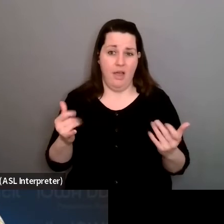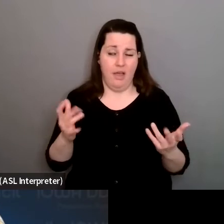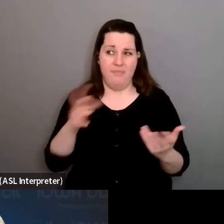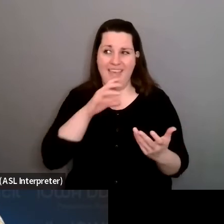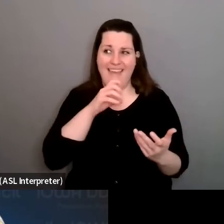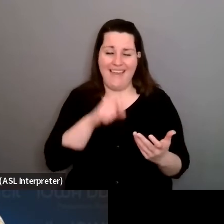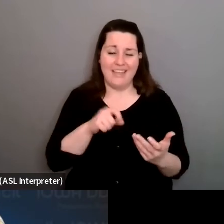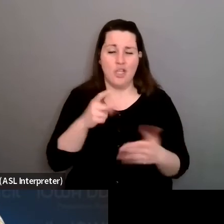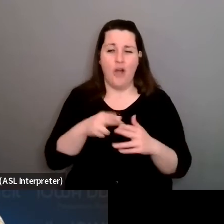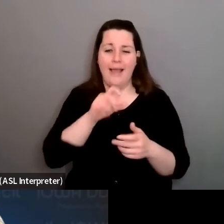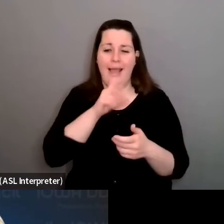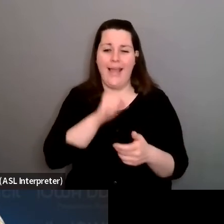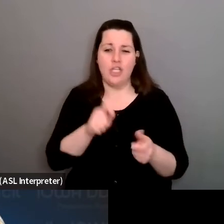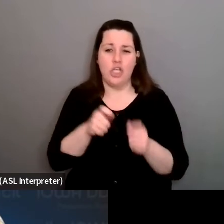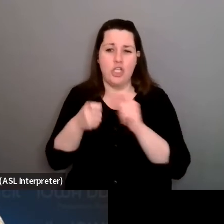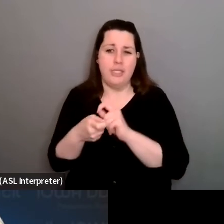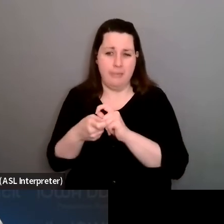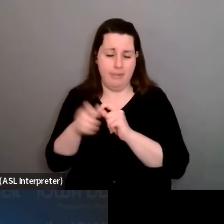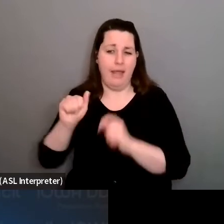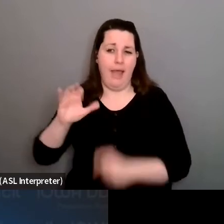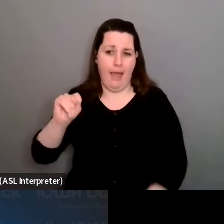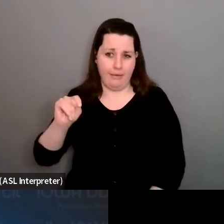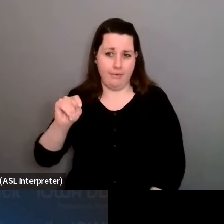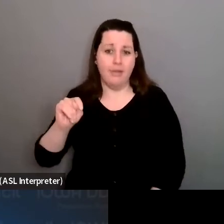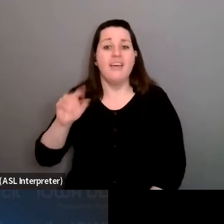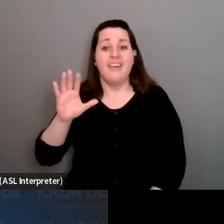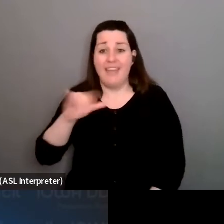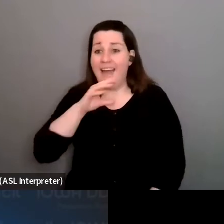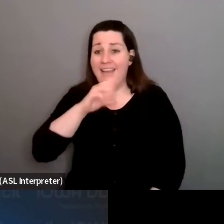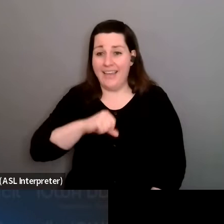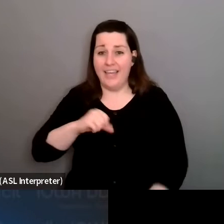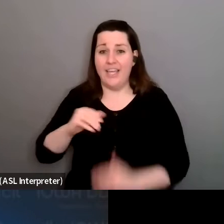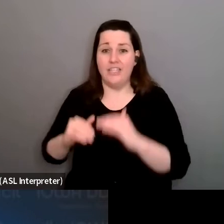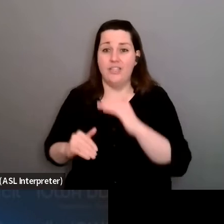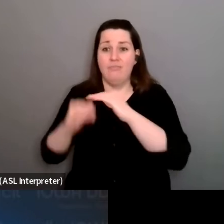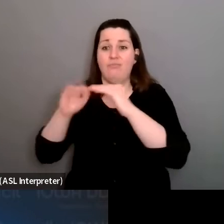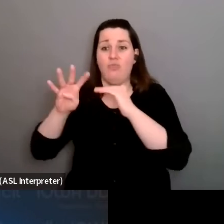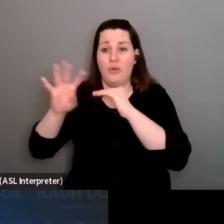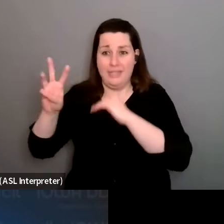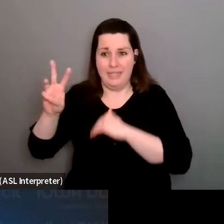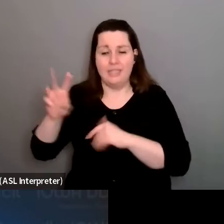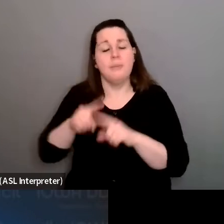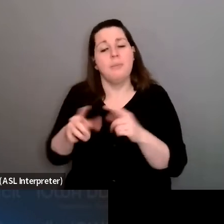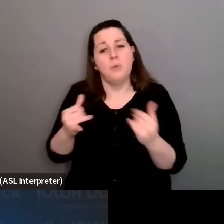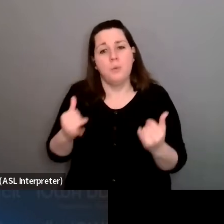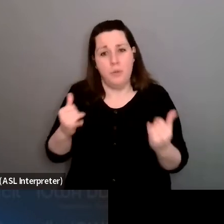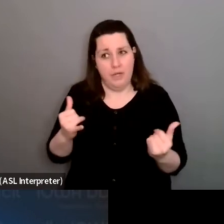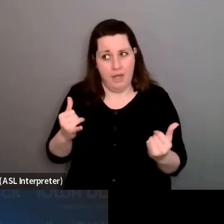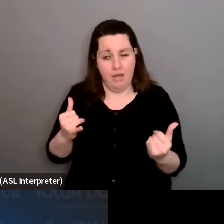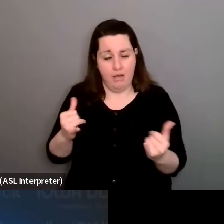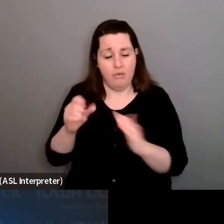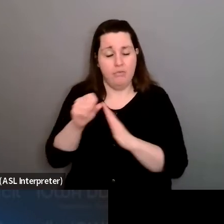Act at the federal level to get that age raised to 46. But current state,